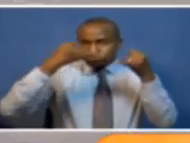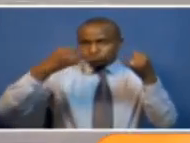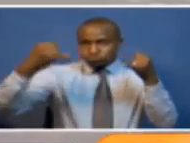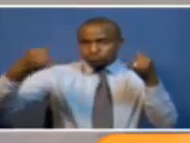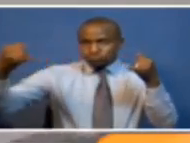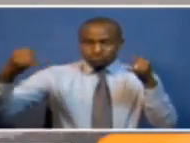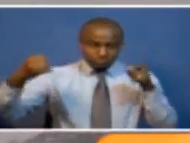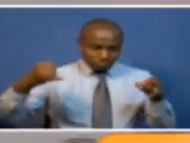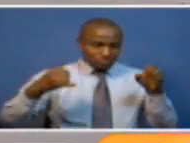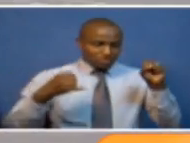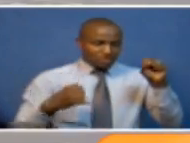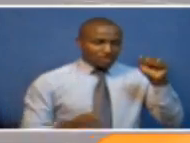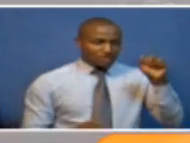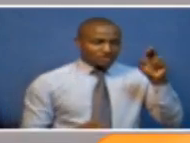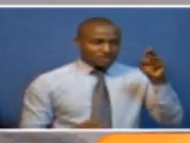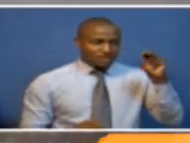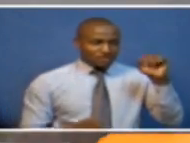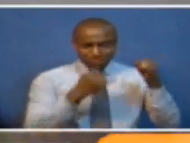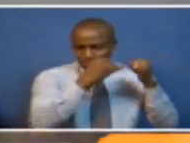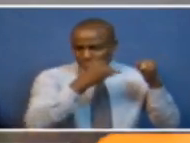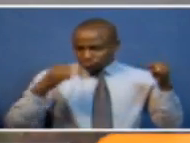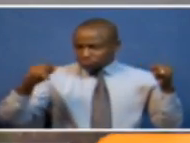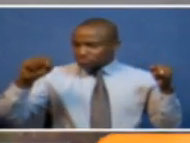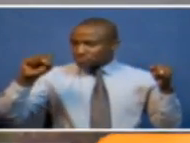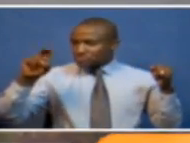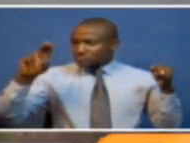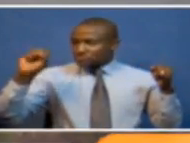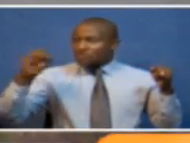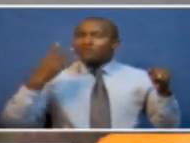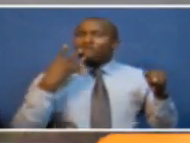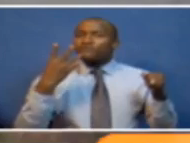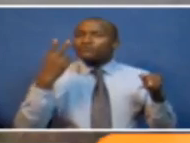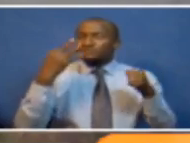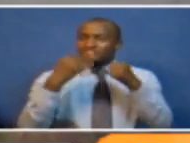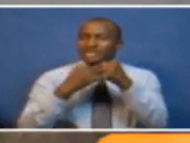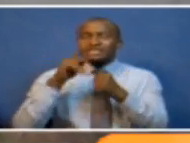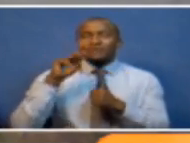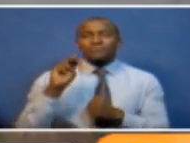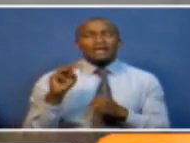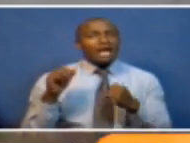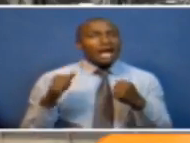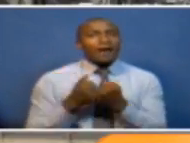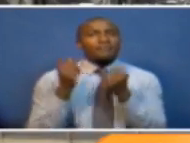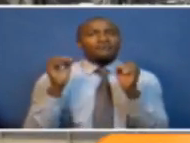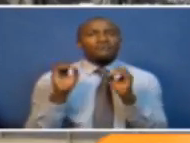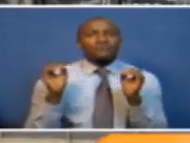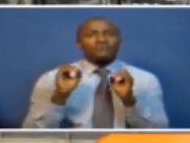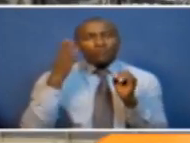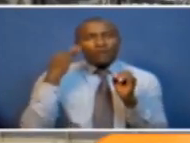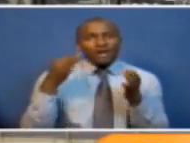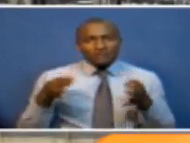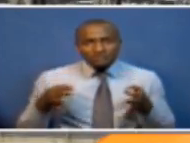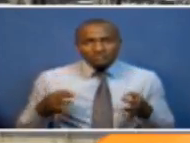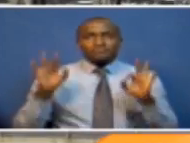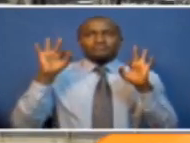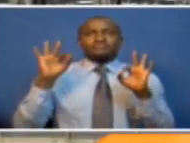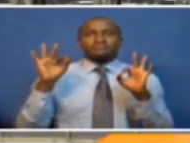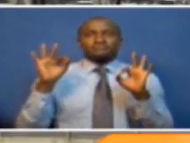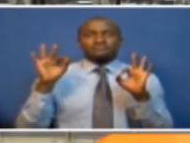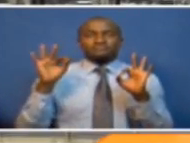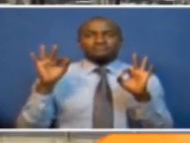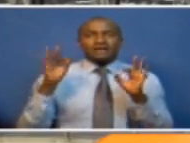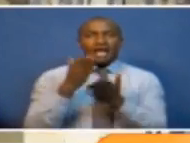distance of 428 kilometers. That didn't happen as the company was declared bankrupt midway into its